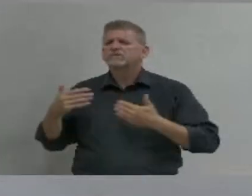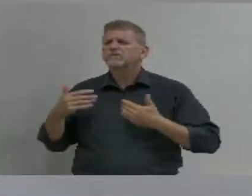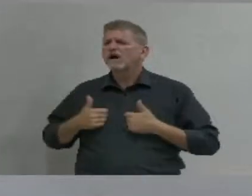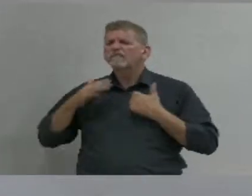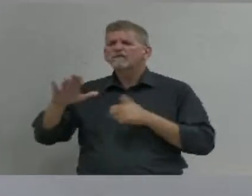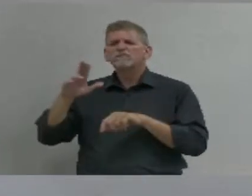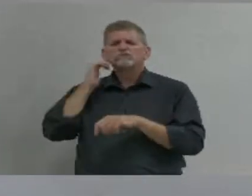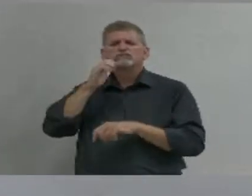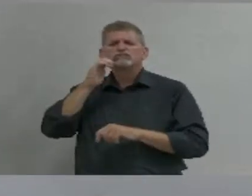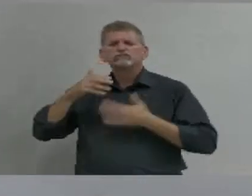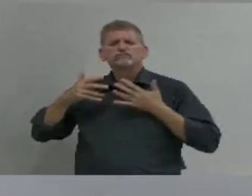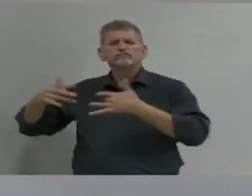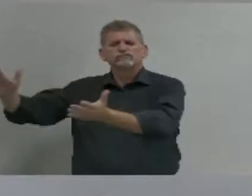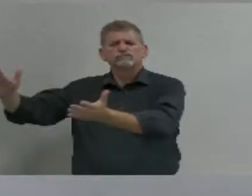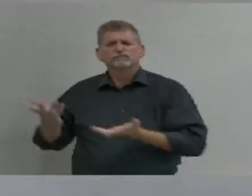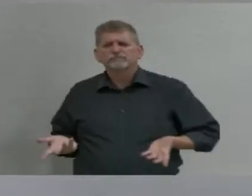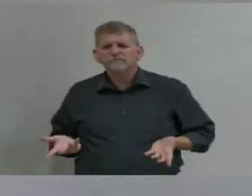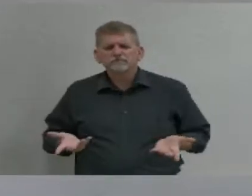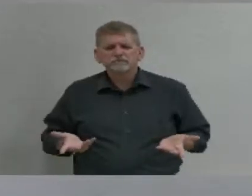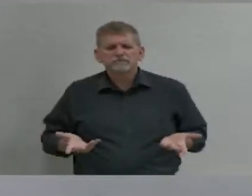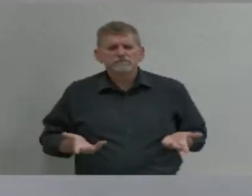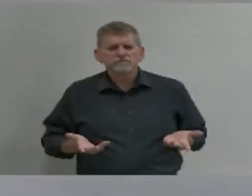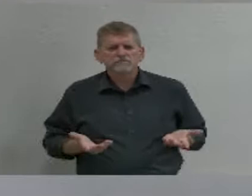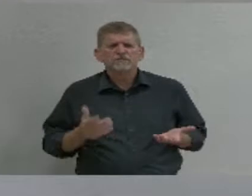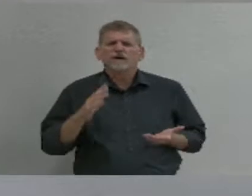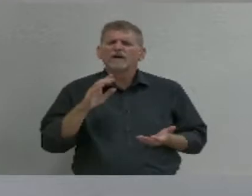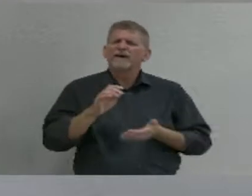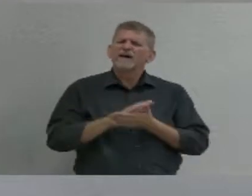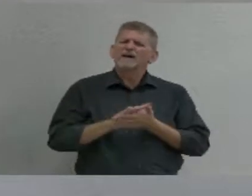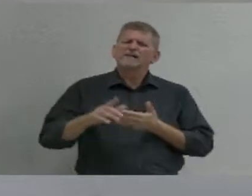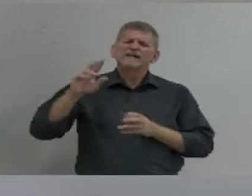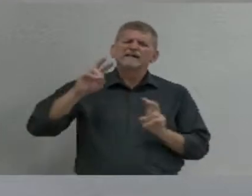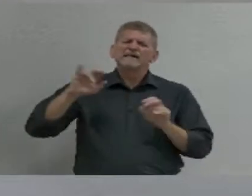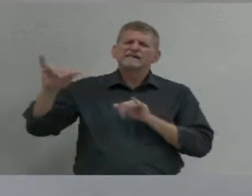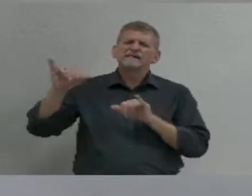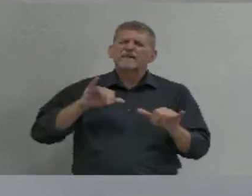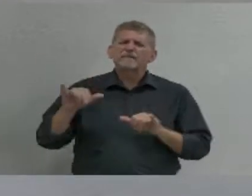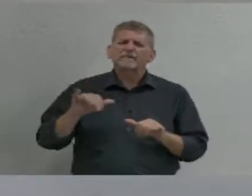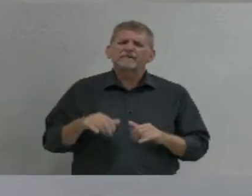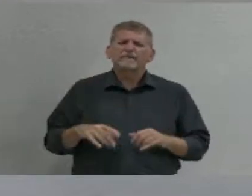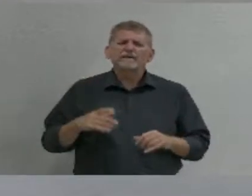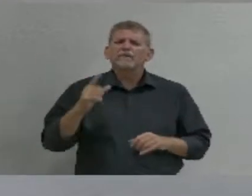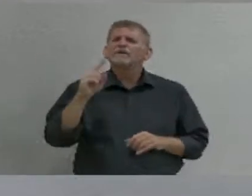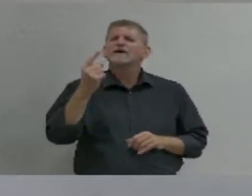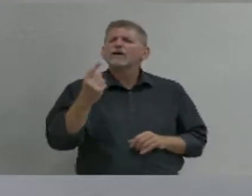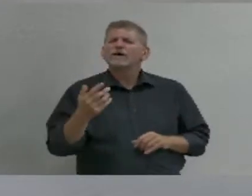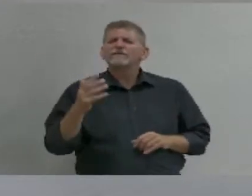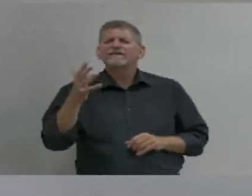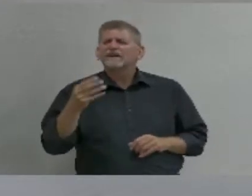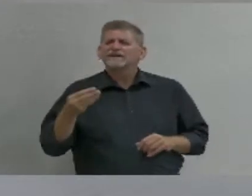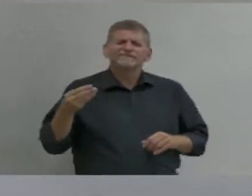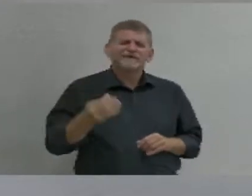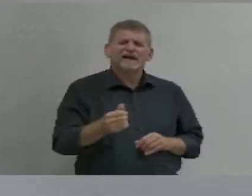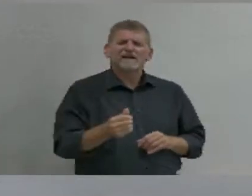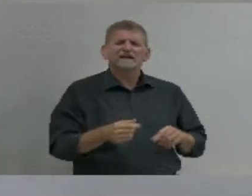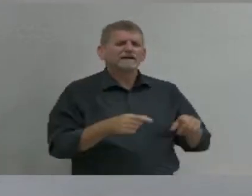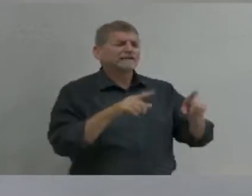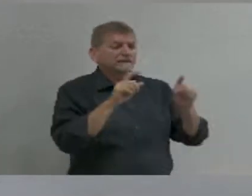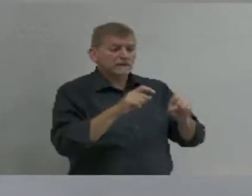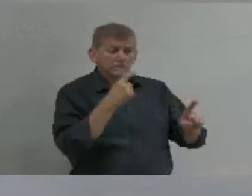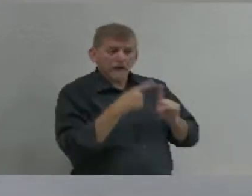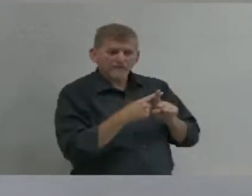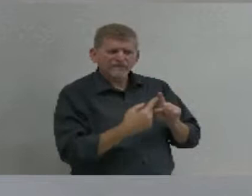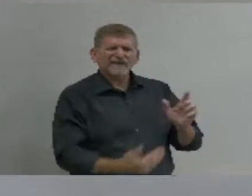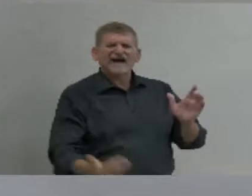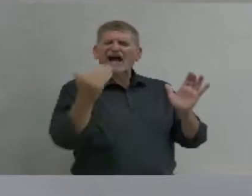It'd be nice if an antigen test was available that was $1 or $5. You could test all these people as much as you want to. I